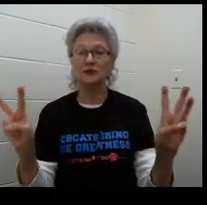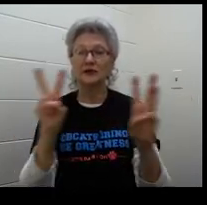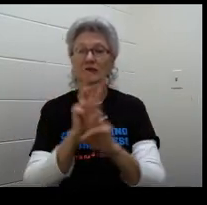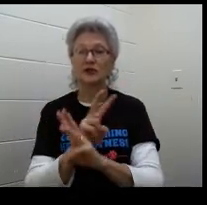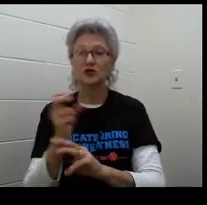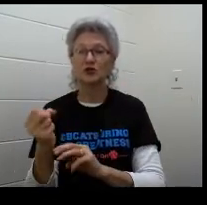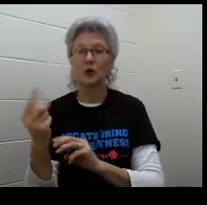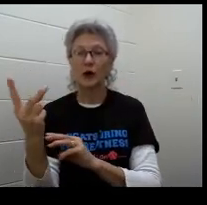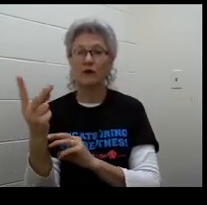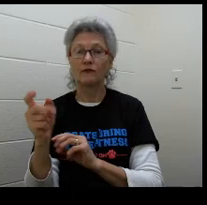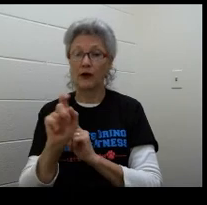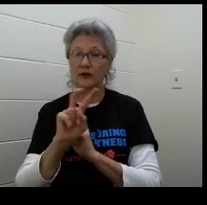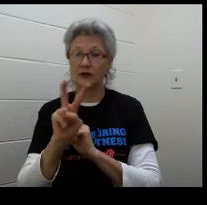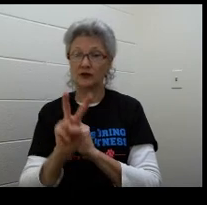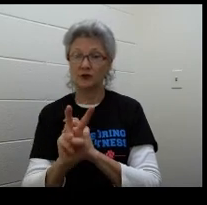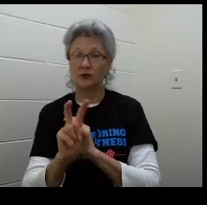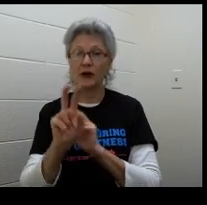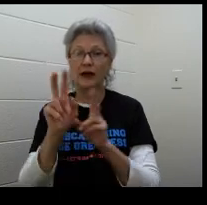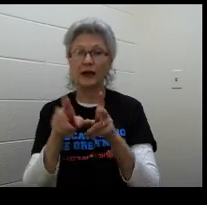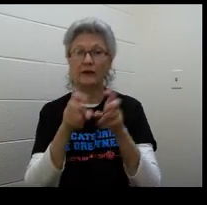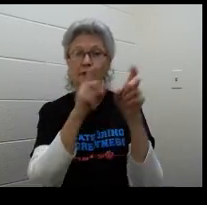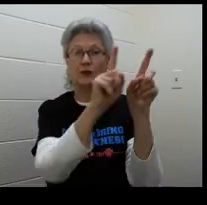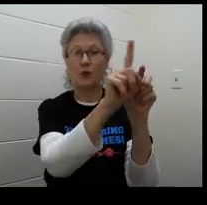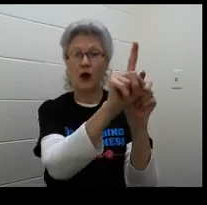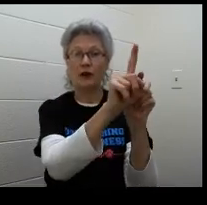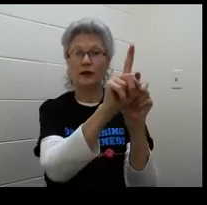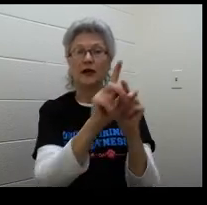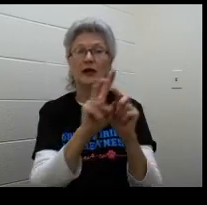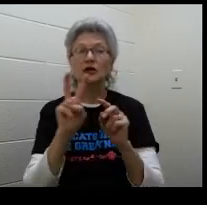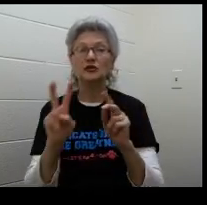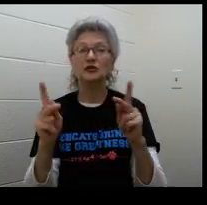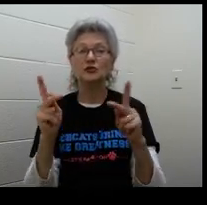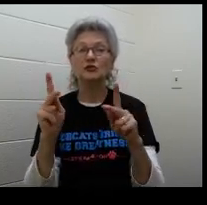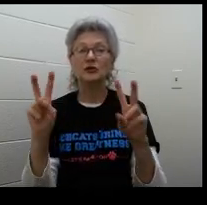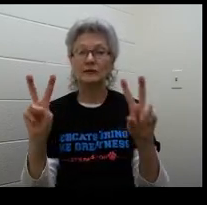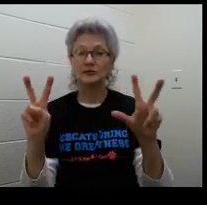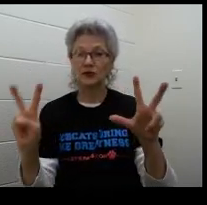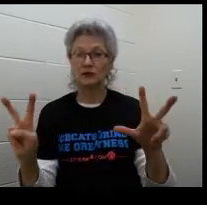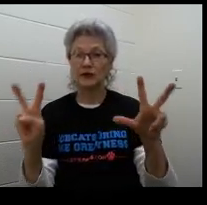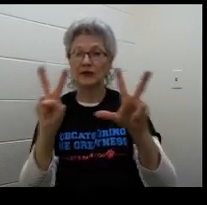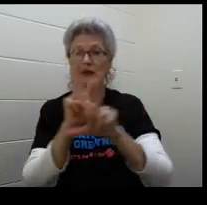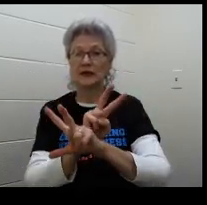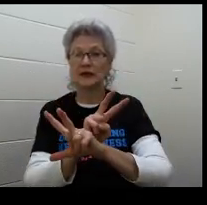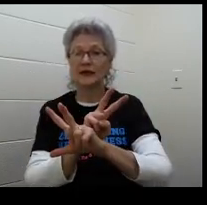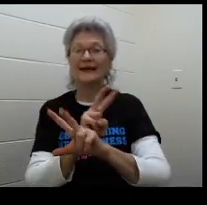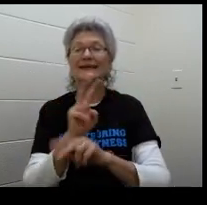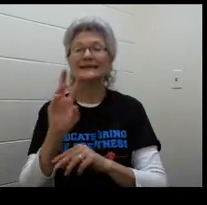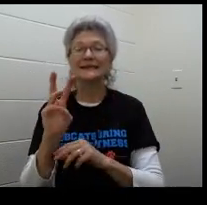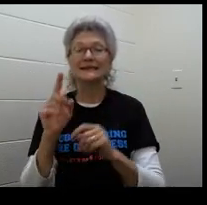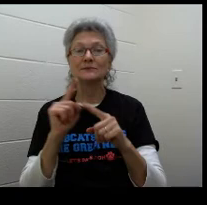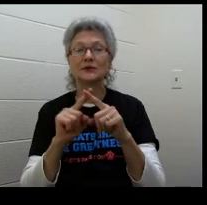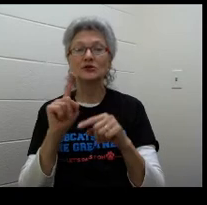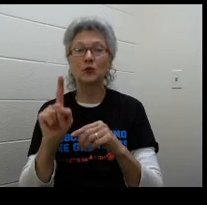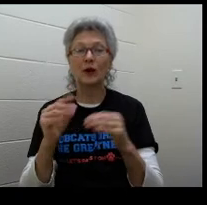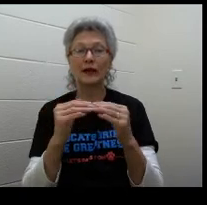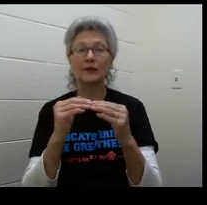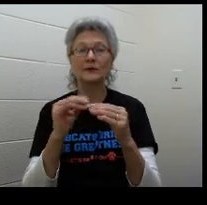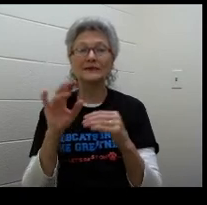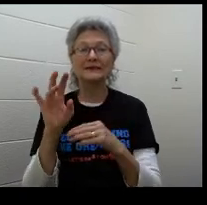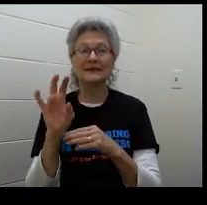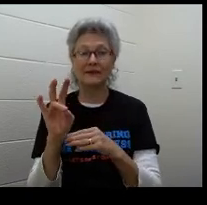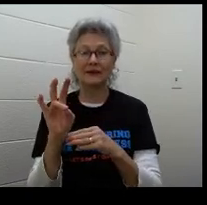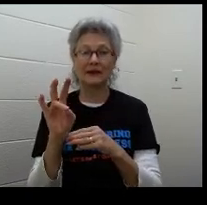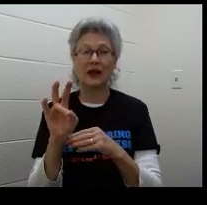1. 2 times 3 is 6, plus 1 is 7. So we just figured out that